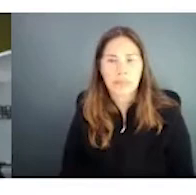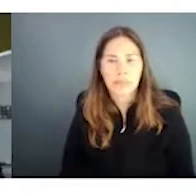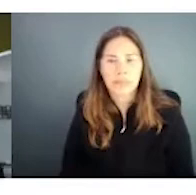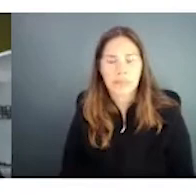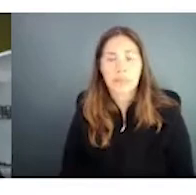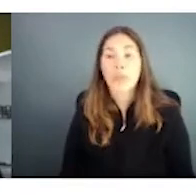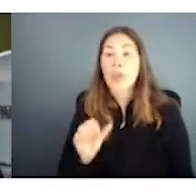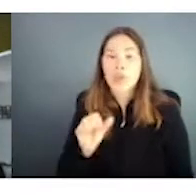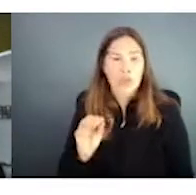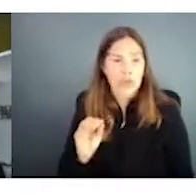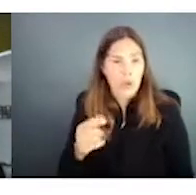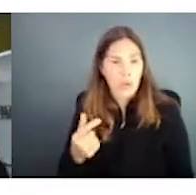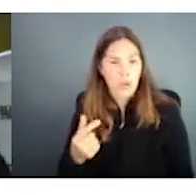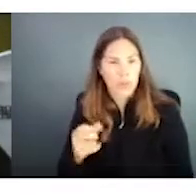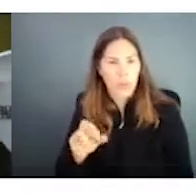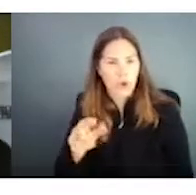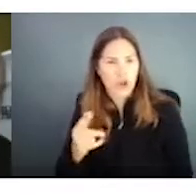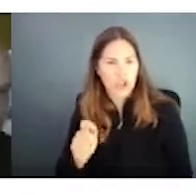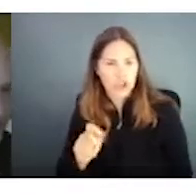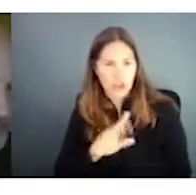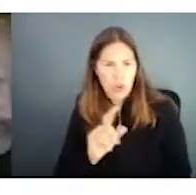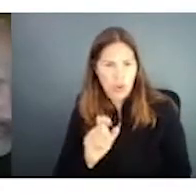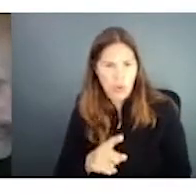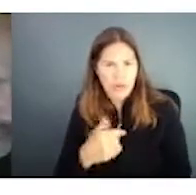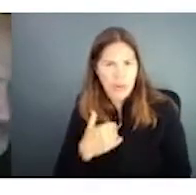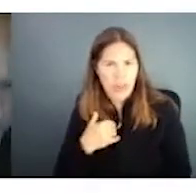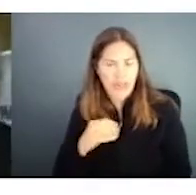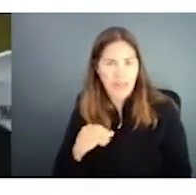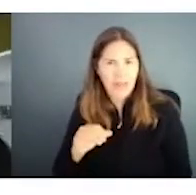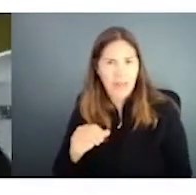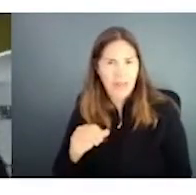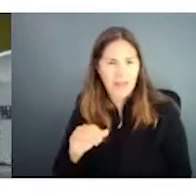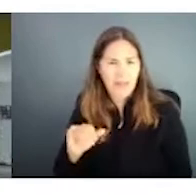So Georgia, is your question is there item banks out there?